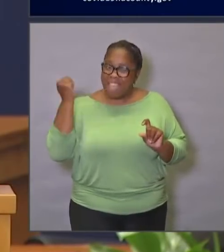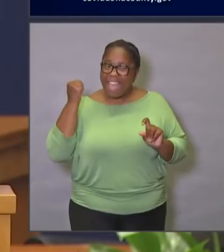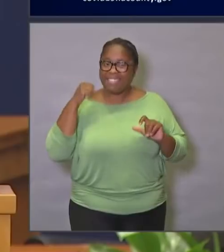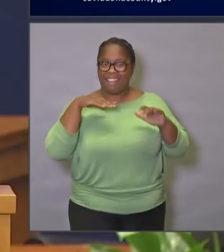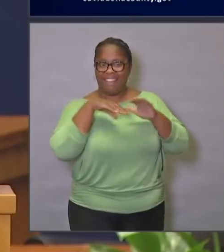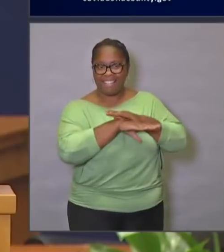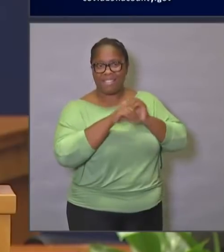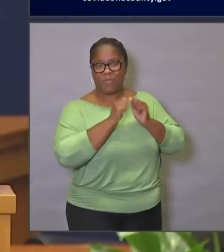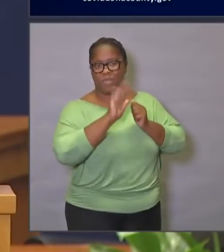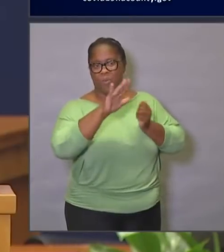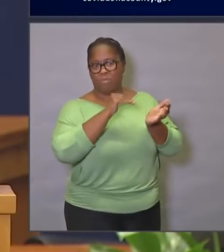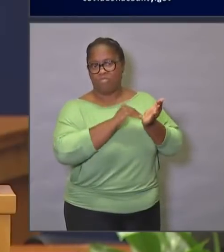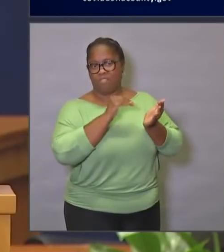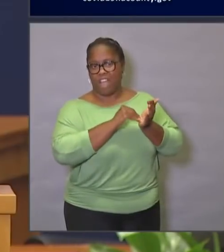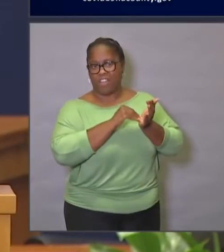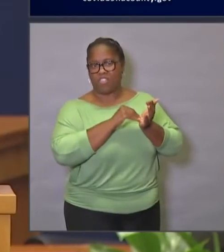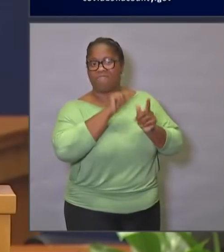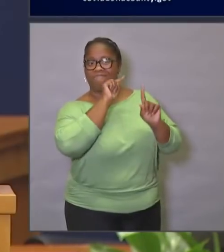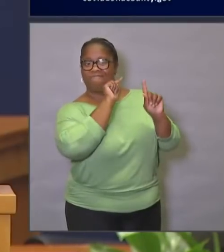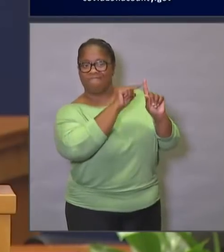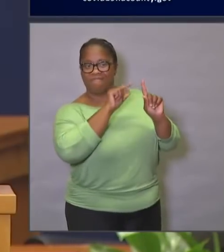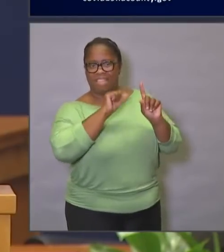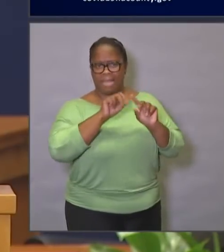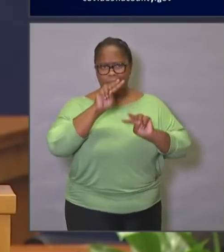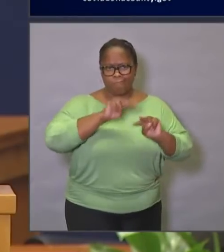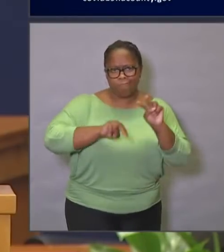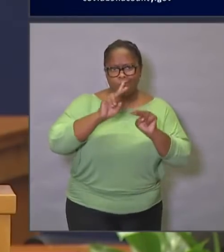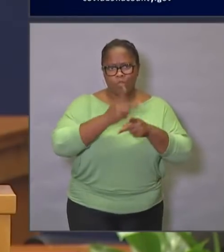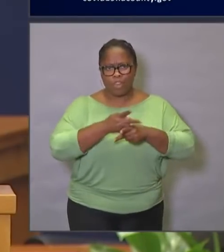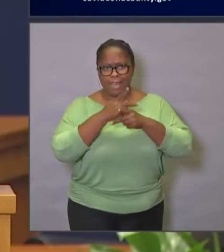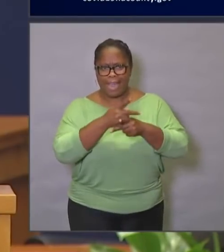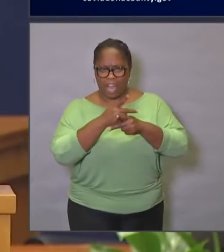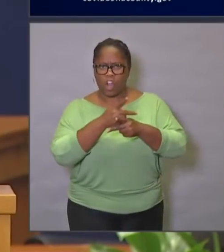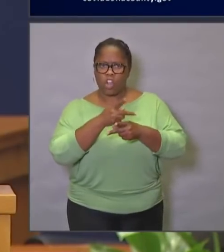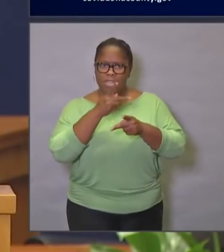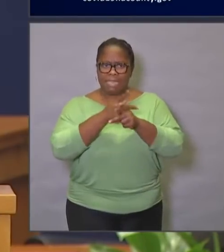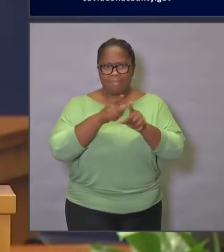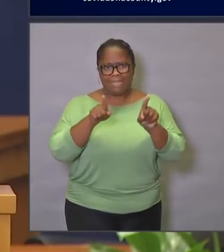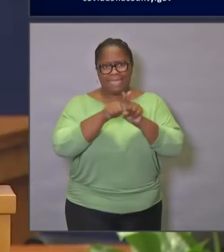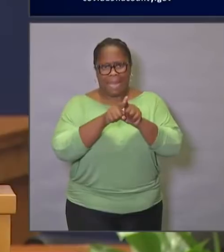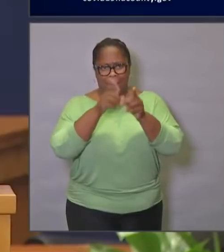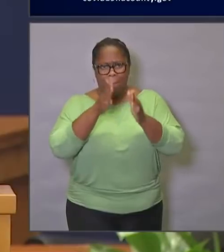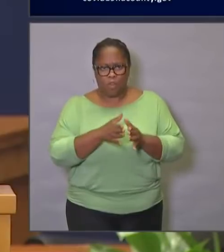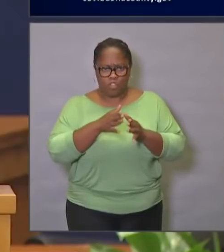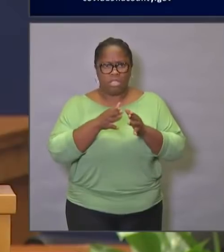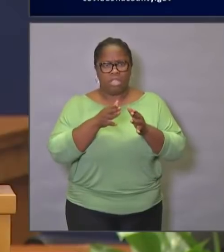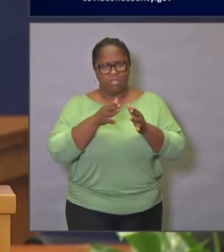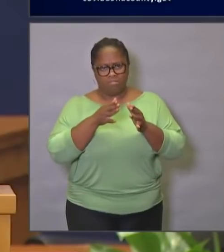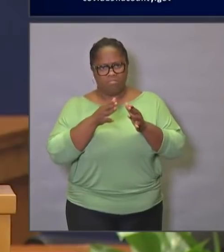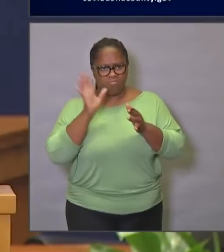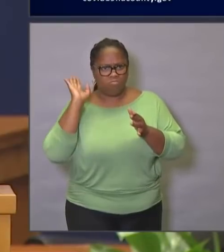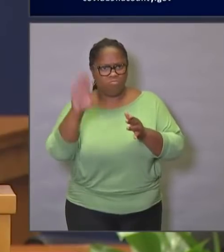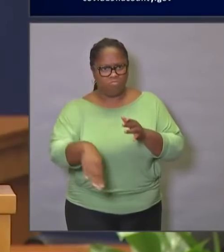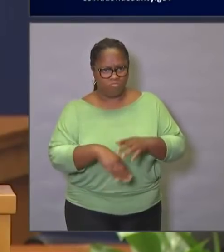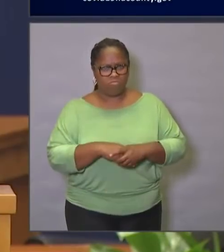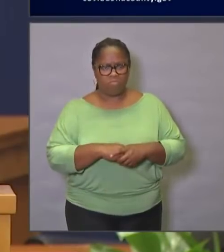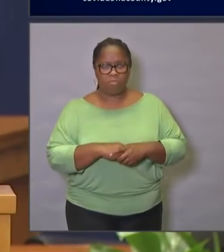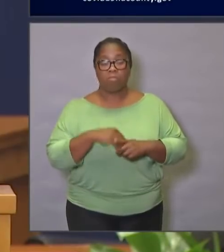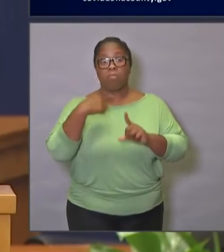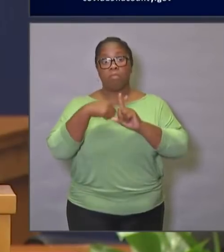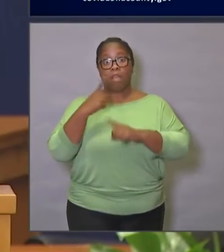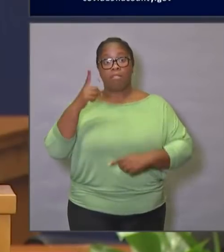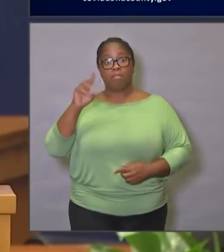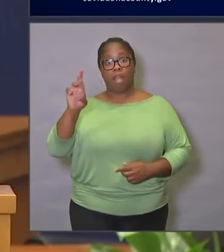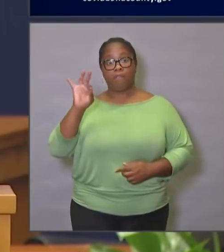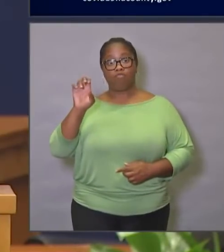within your network who can monitor your care and maintain continuity over time. Following up on what Dr. Ferrer also just presented